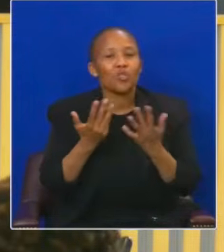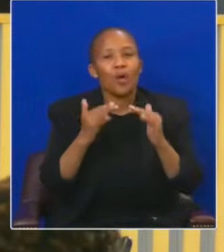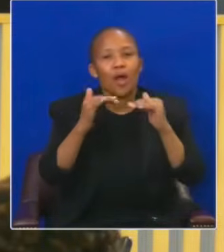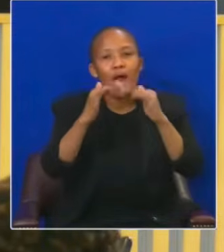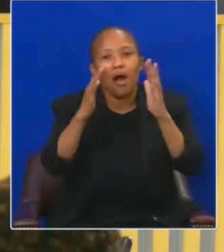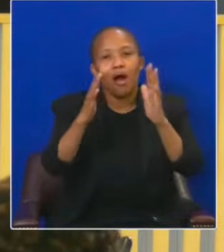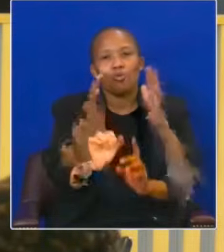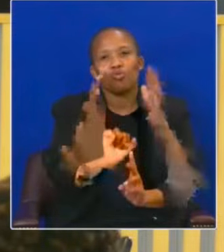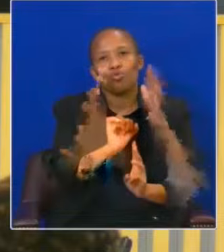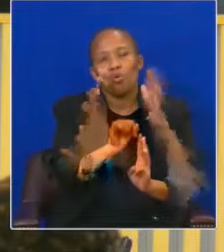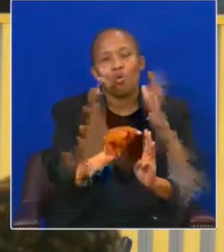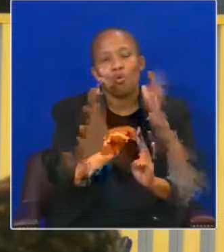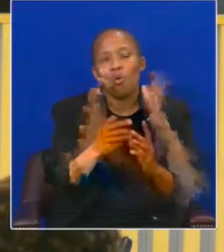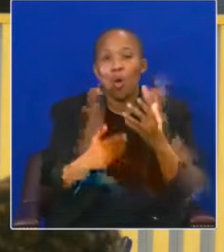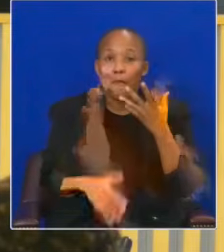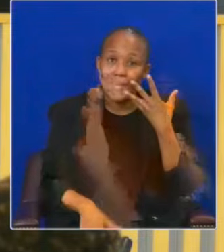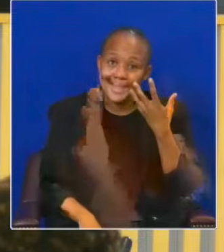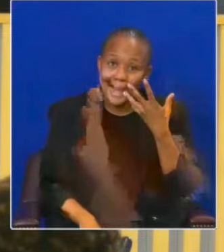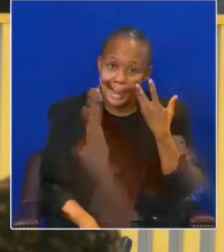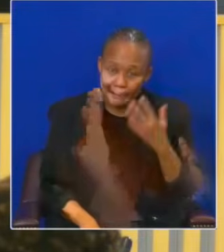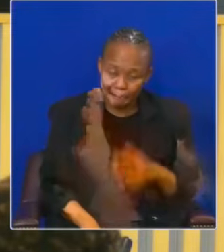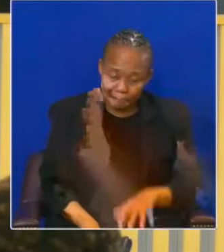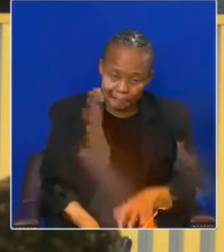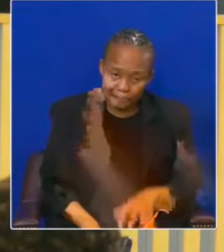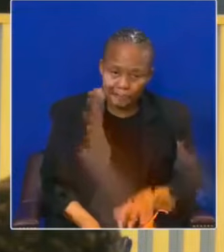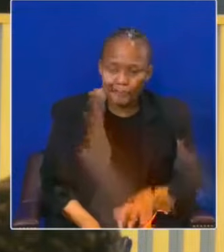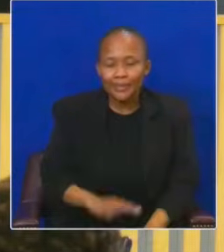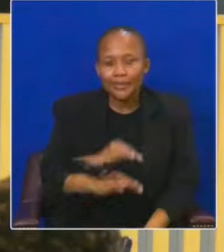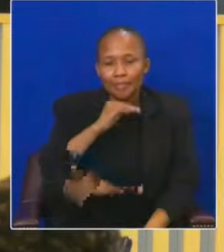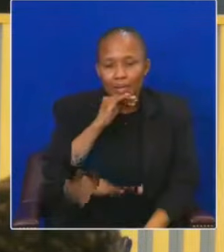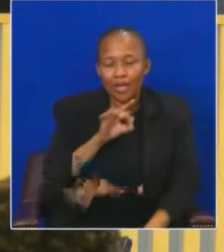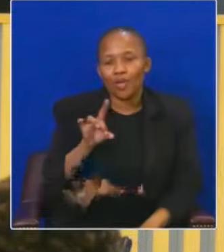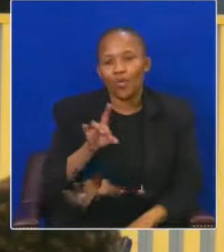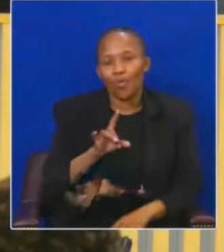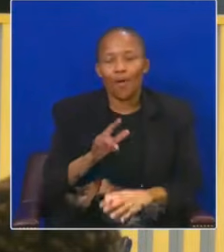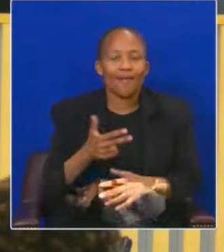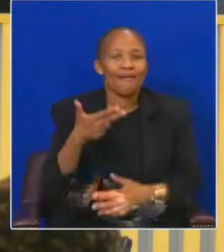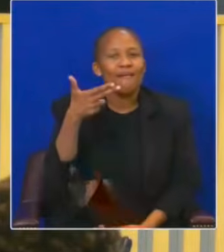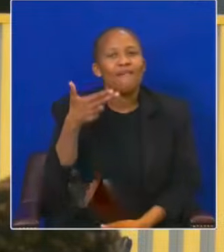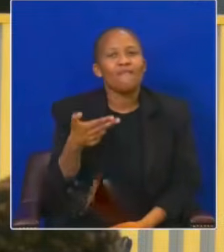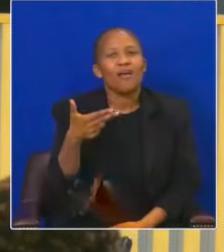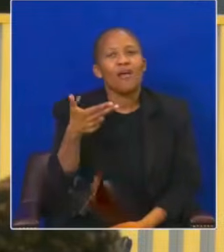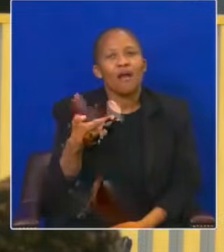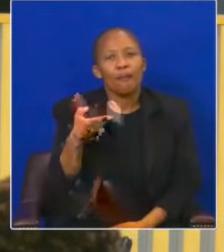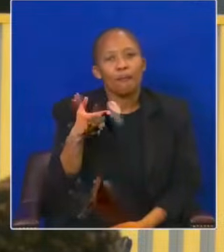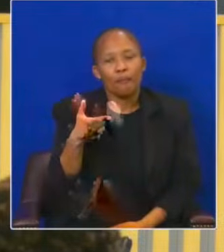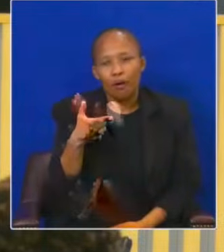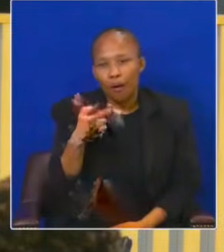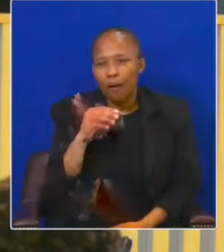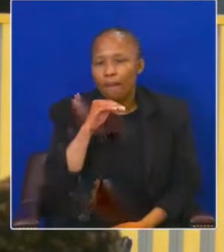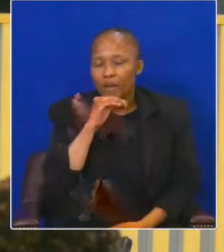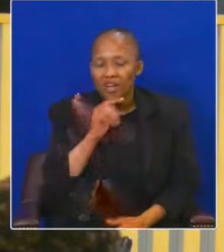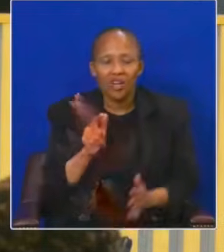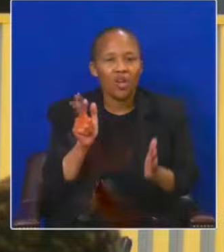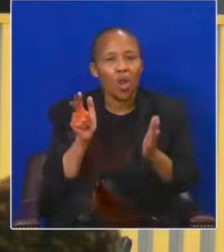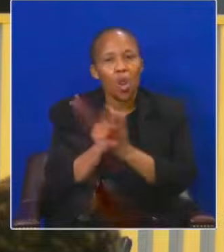those firearms were illegally in their possession.